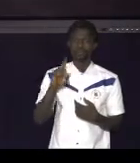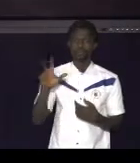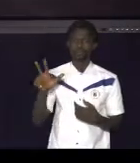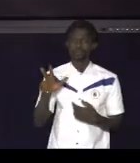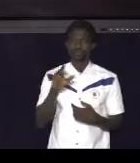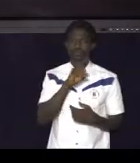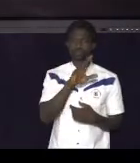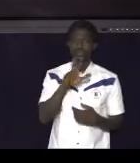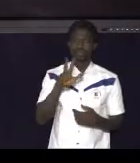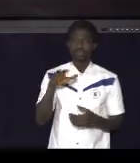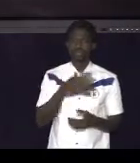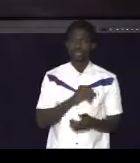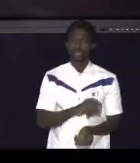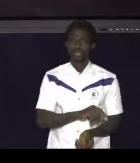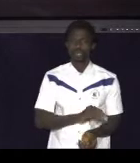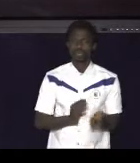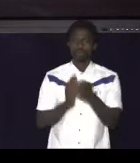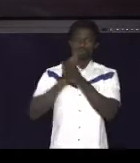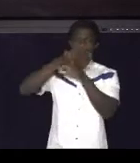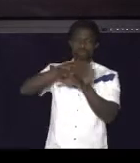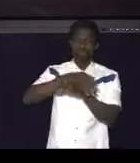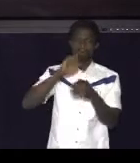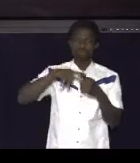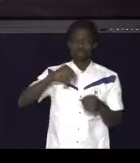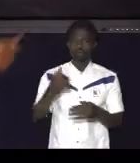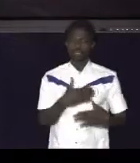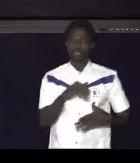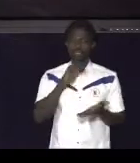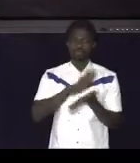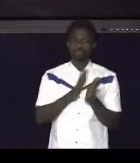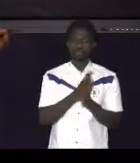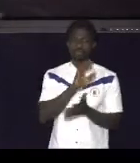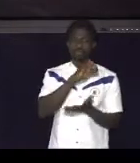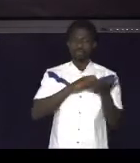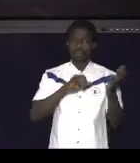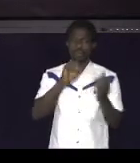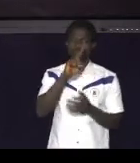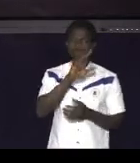minus 133. So when we subtract that, we get